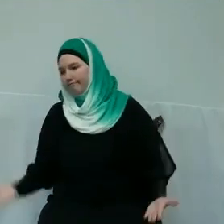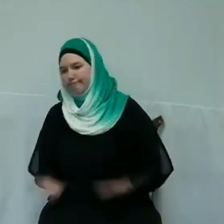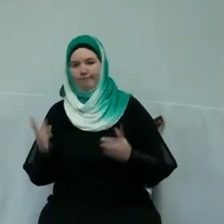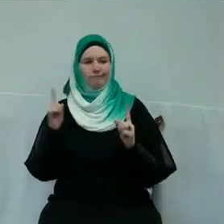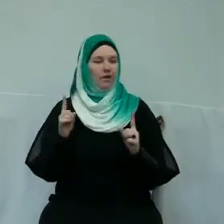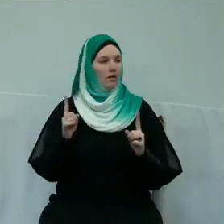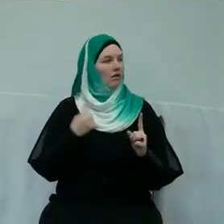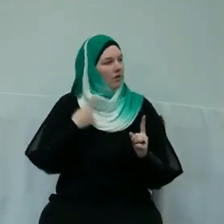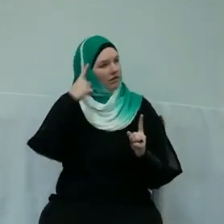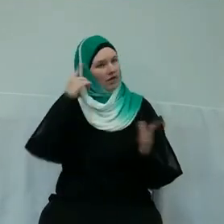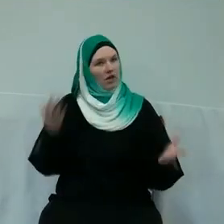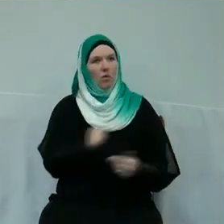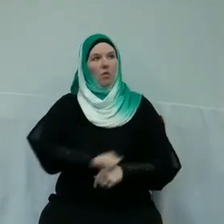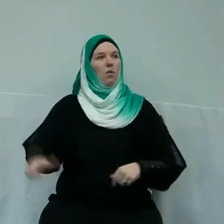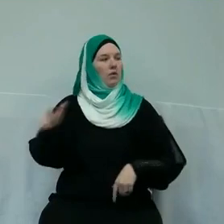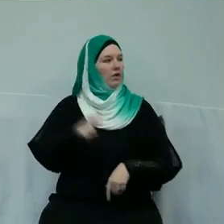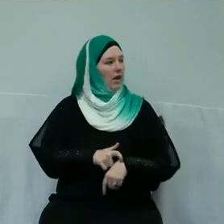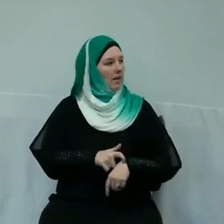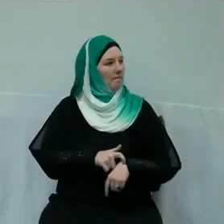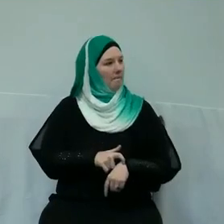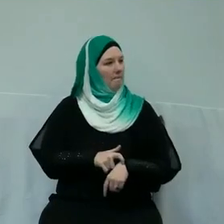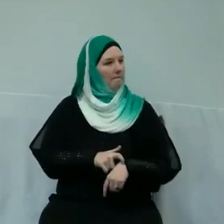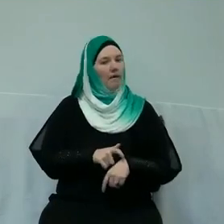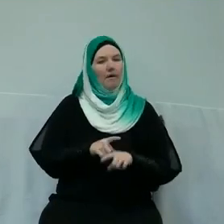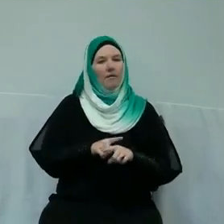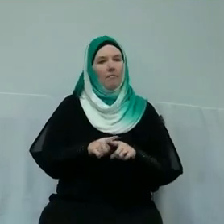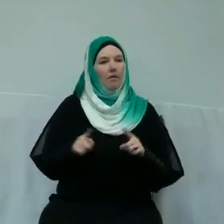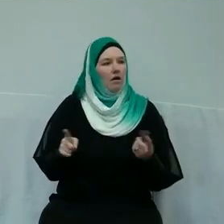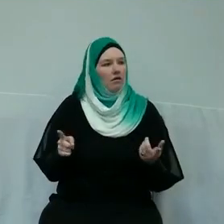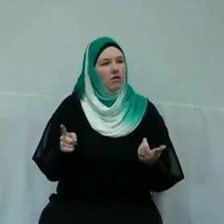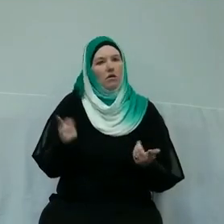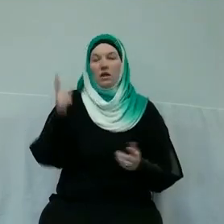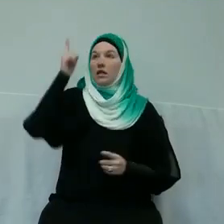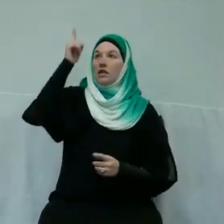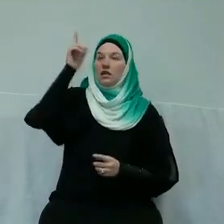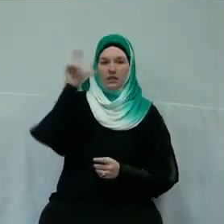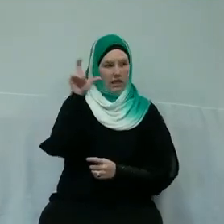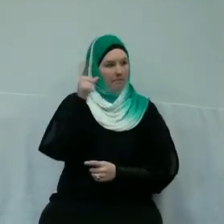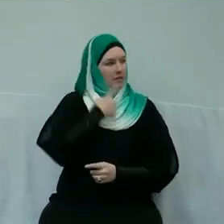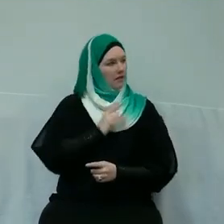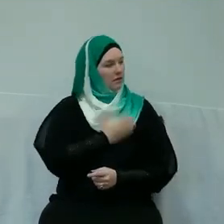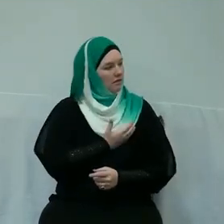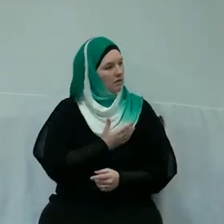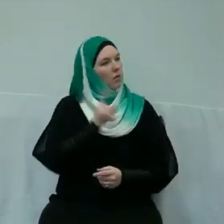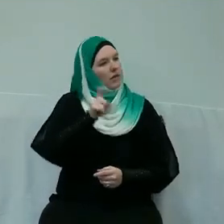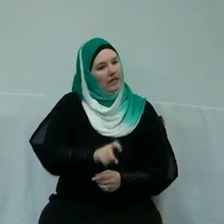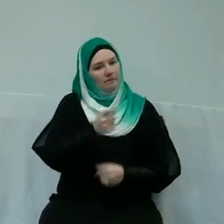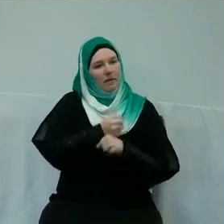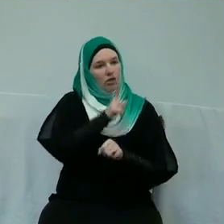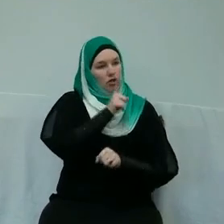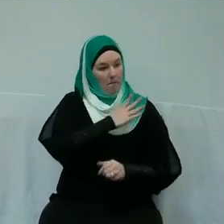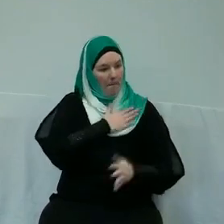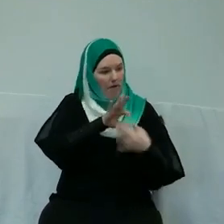granted. But Islam requires that we continue to seek to make sure that